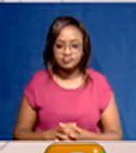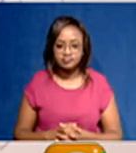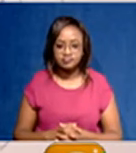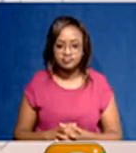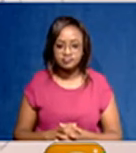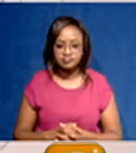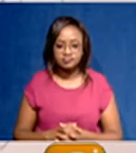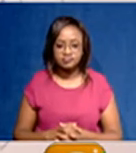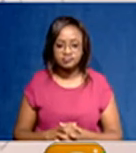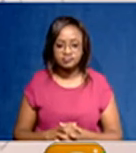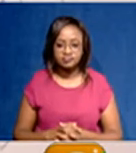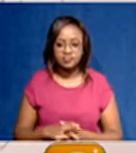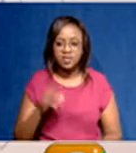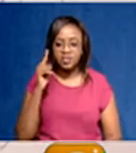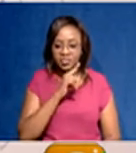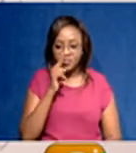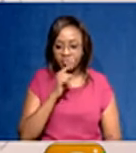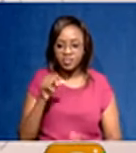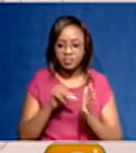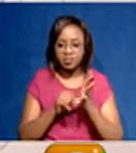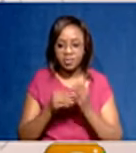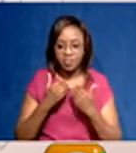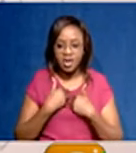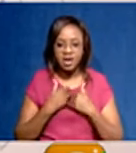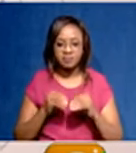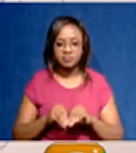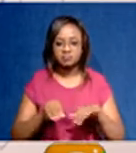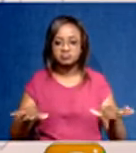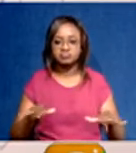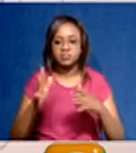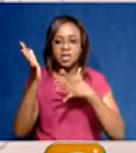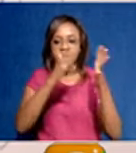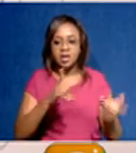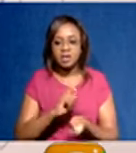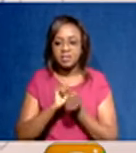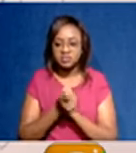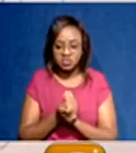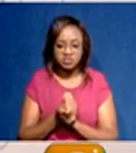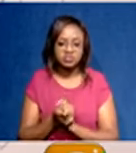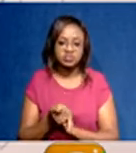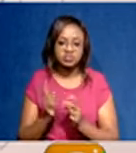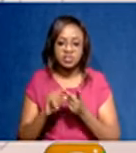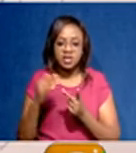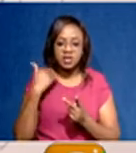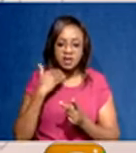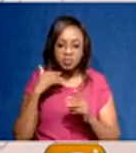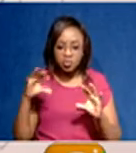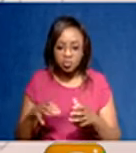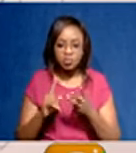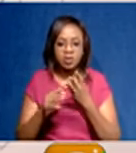by cyber criminals, the threat posed by climate change, and the threat posed by